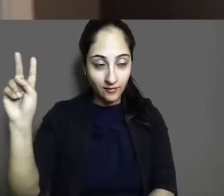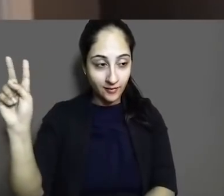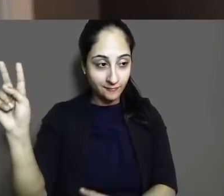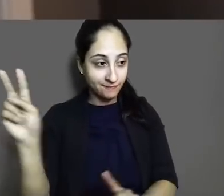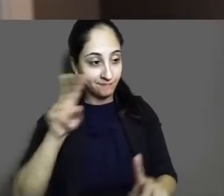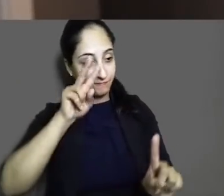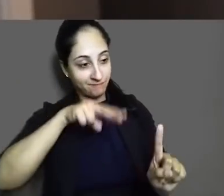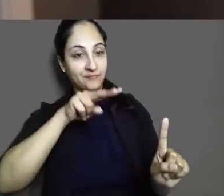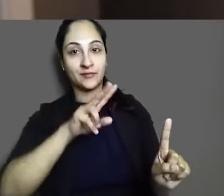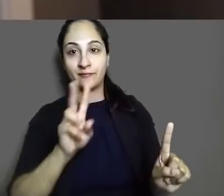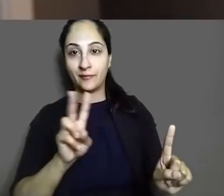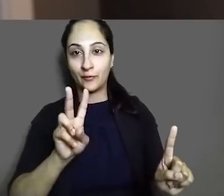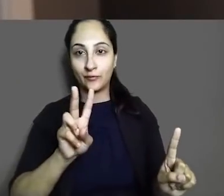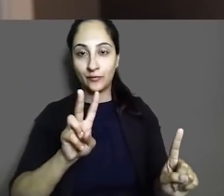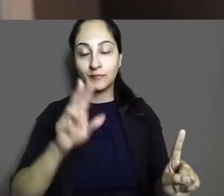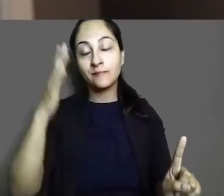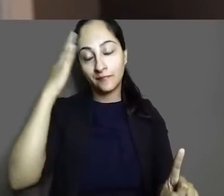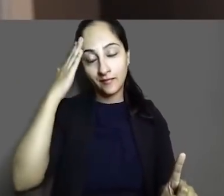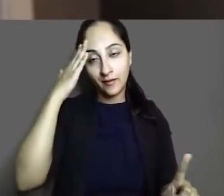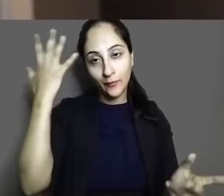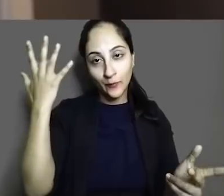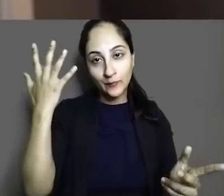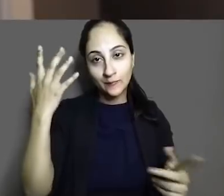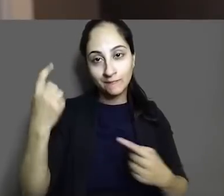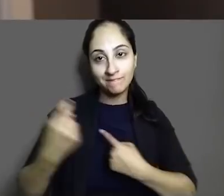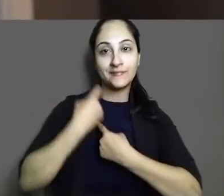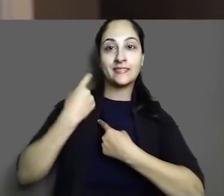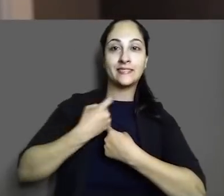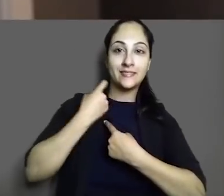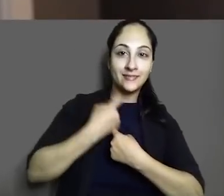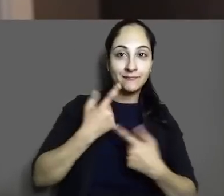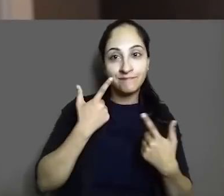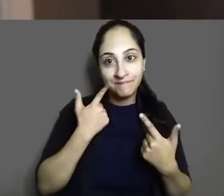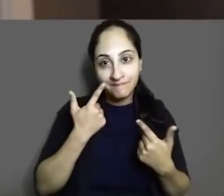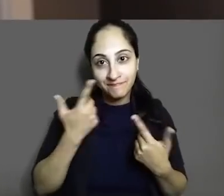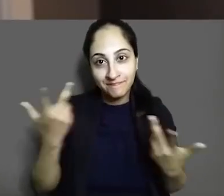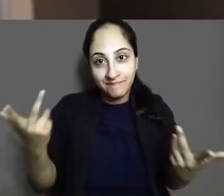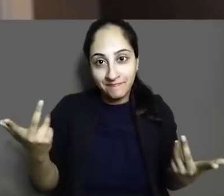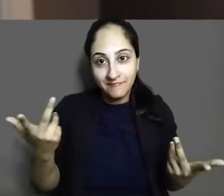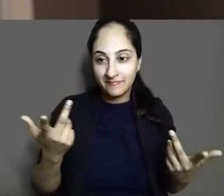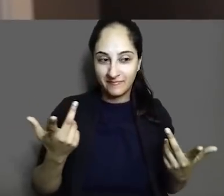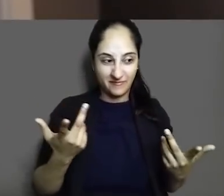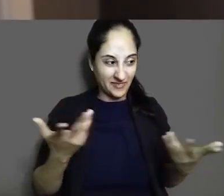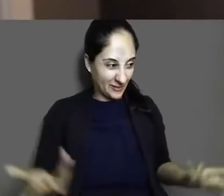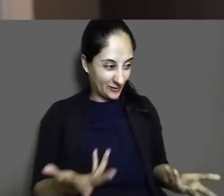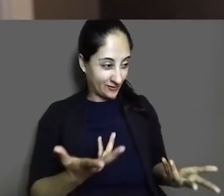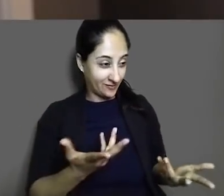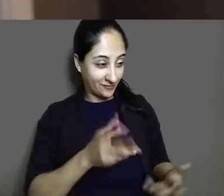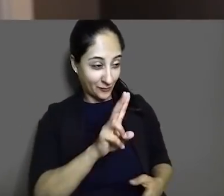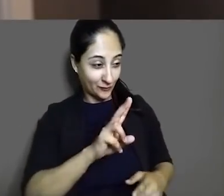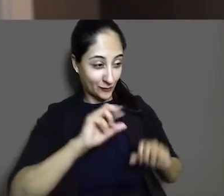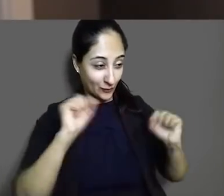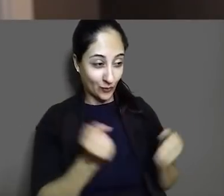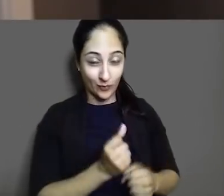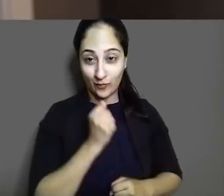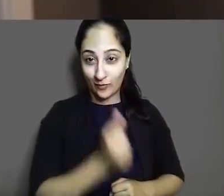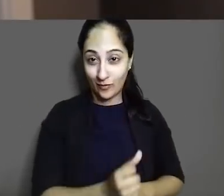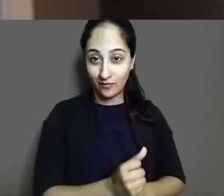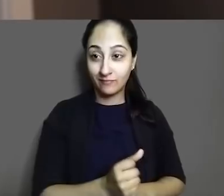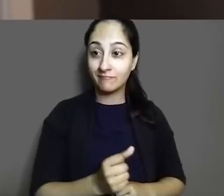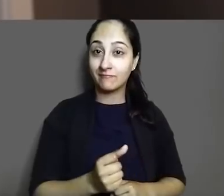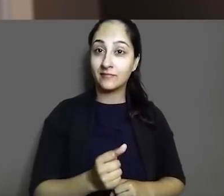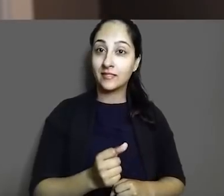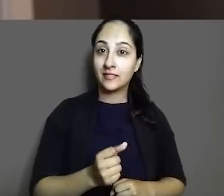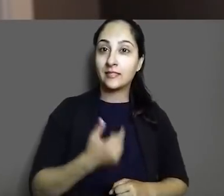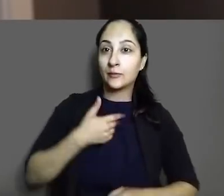I hear you everywhere in Canada except here, making fun of me, laughing. It's not cold, you're saying. And I get